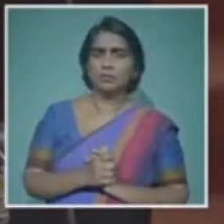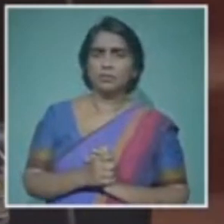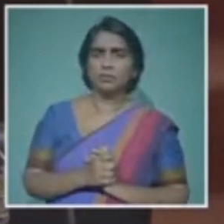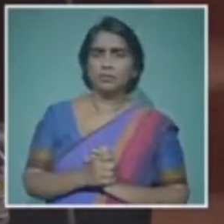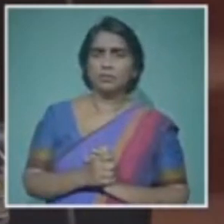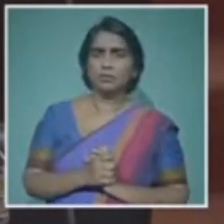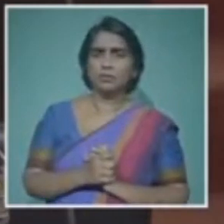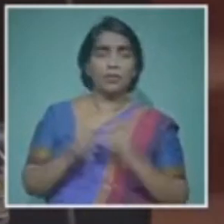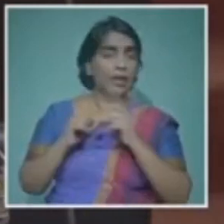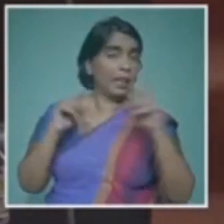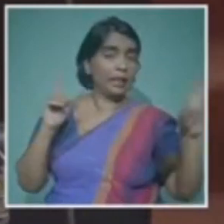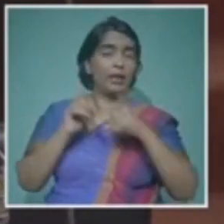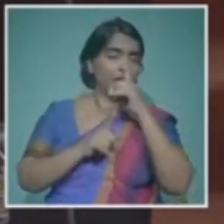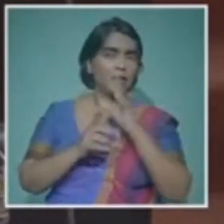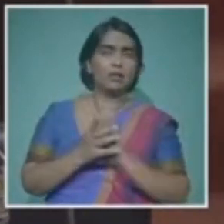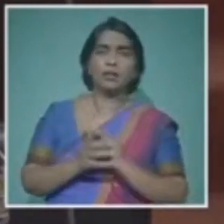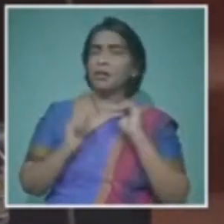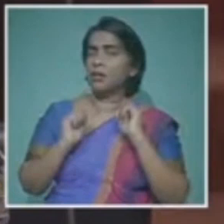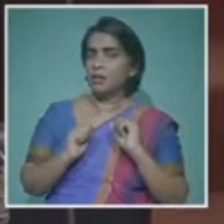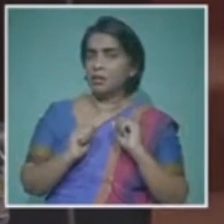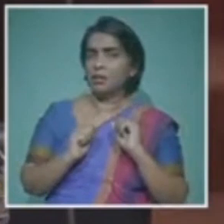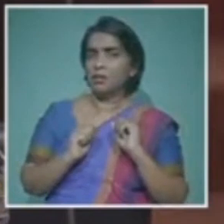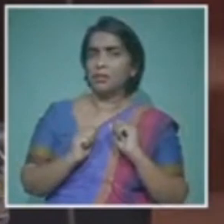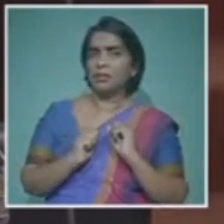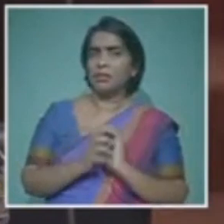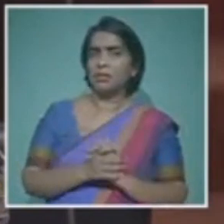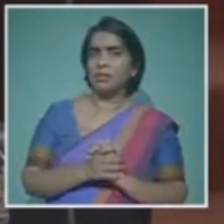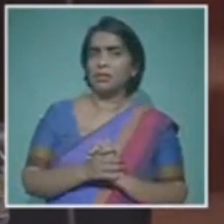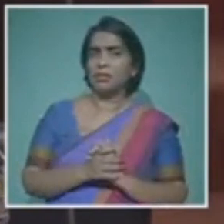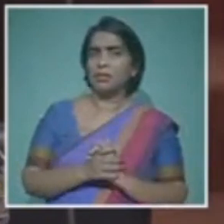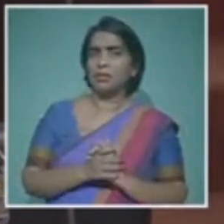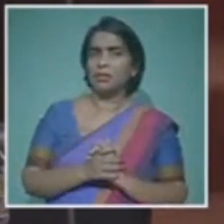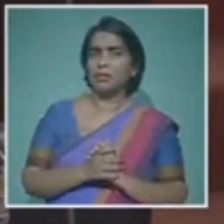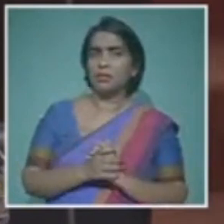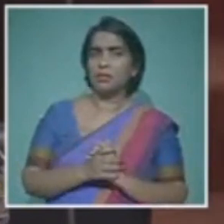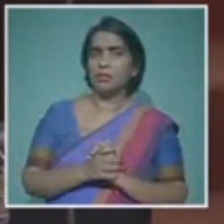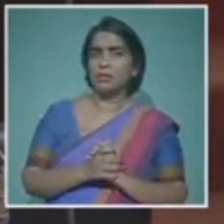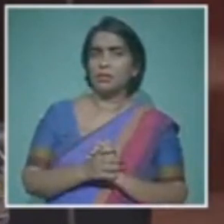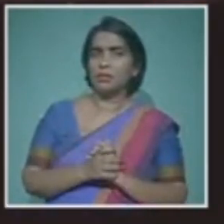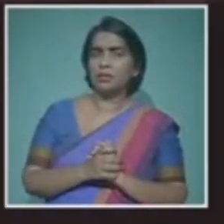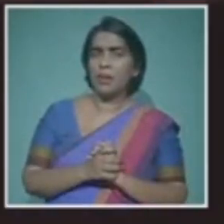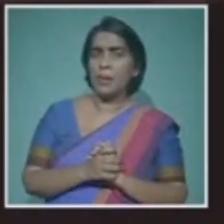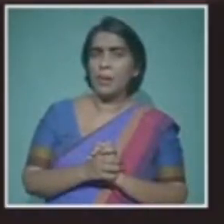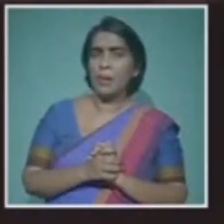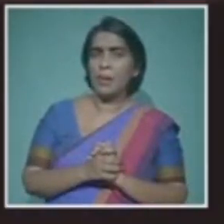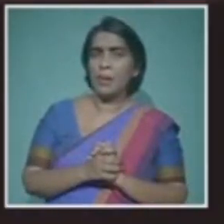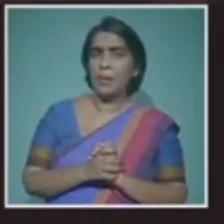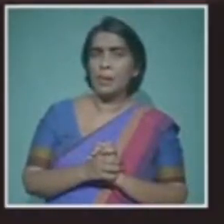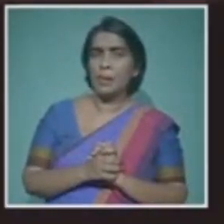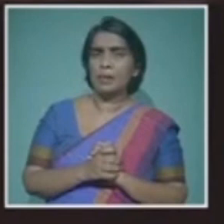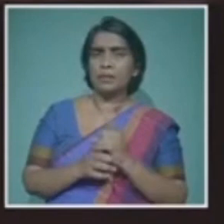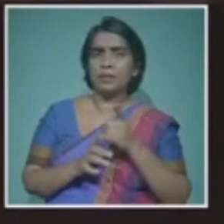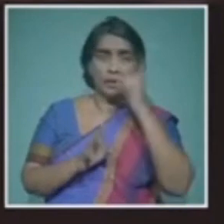make a diga katabak. Mokada. Honorable Member, you've raised your point of order